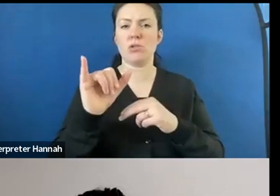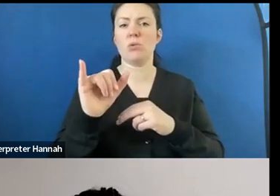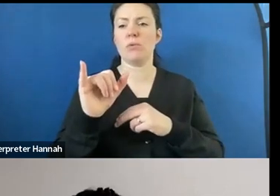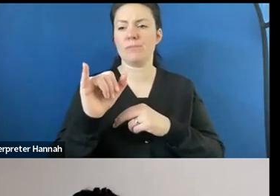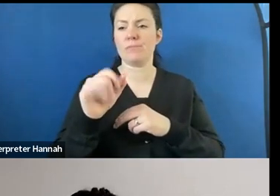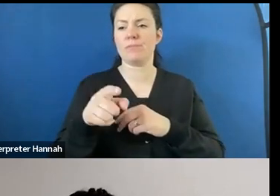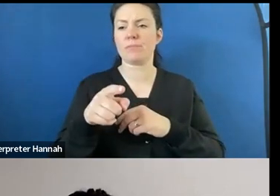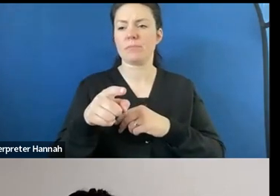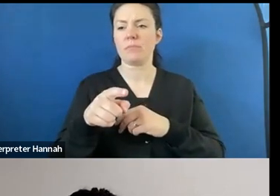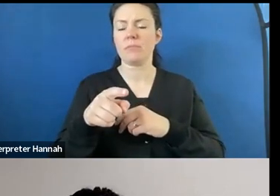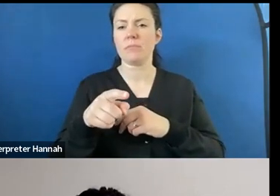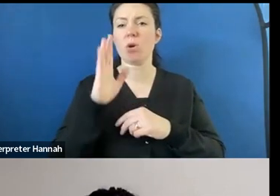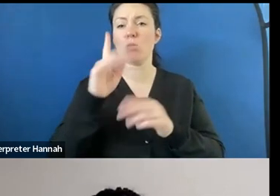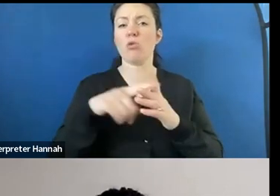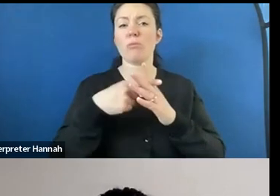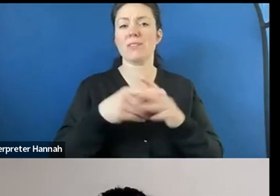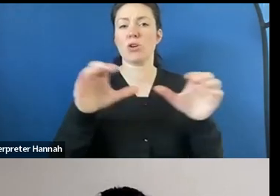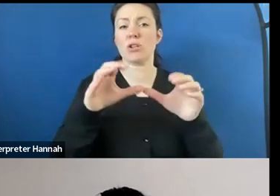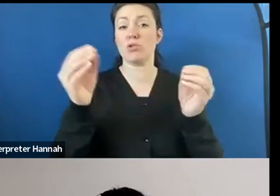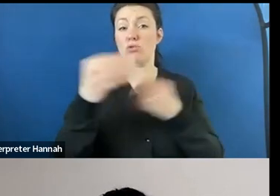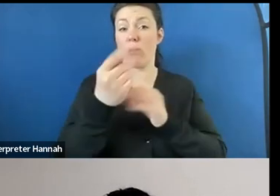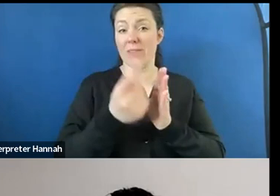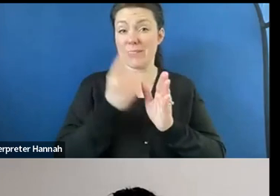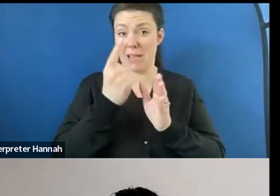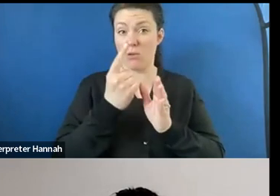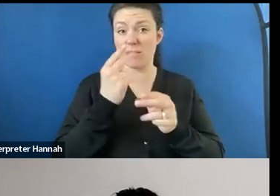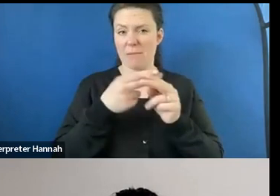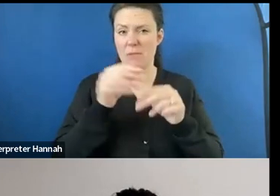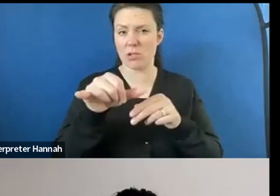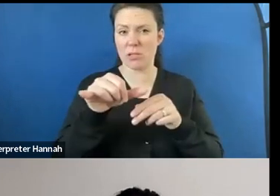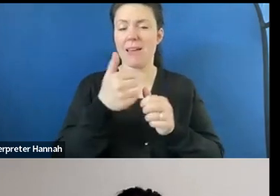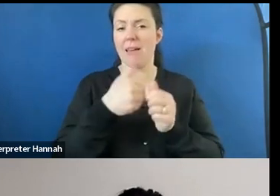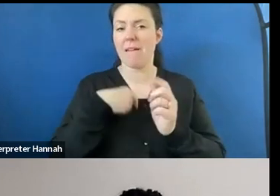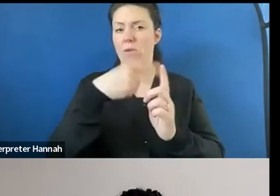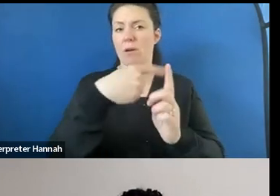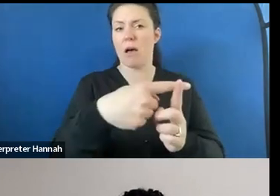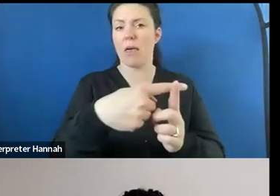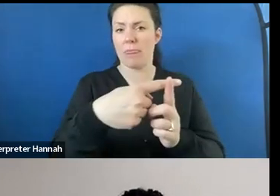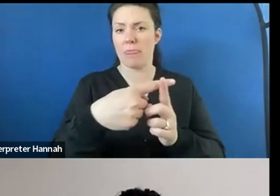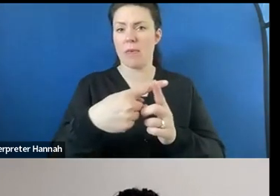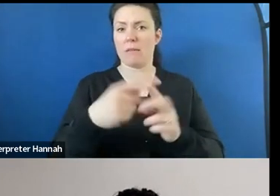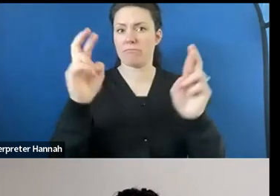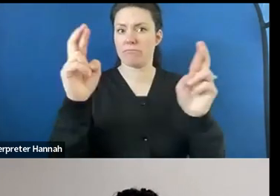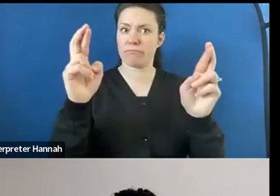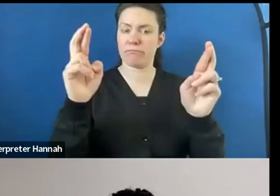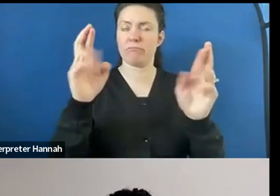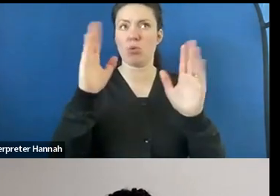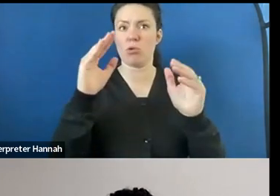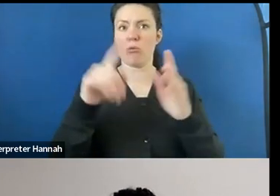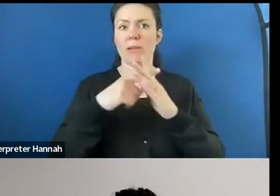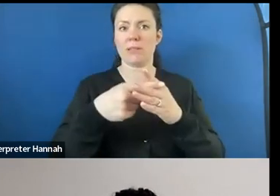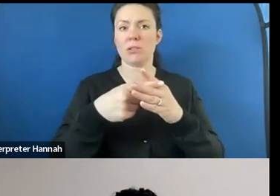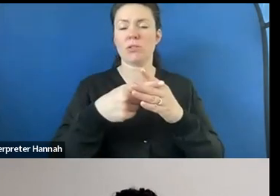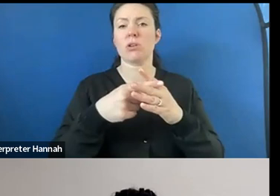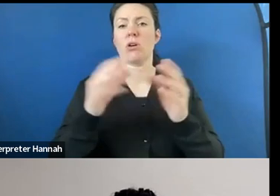for is we're going to be starting to do office hours every month. We're crossing our fingers that the whole first one of